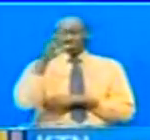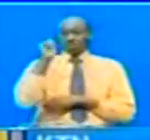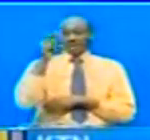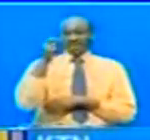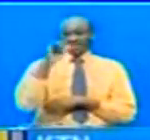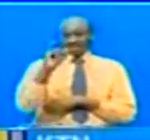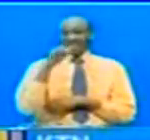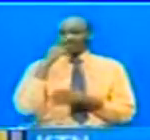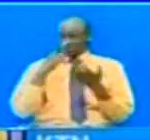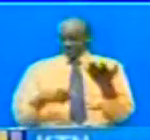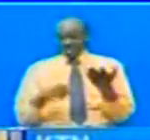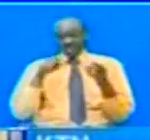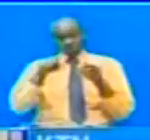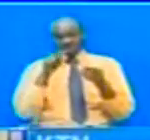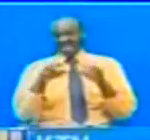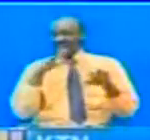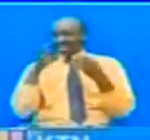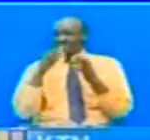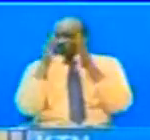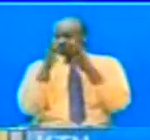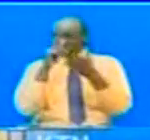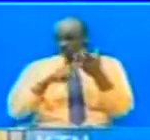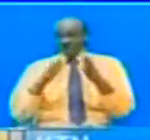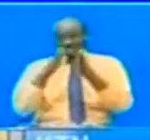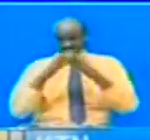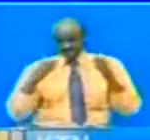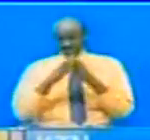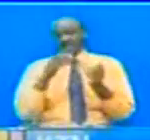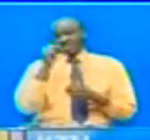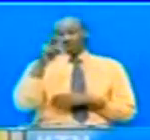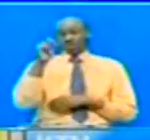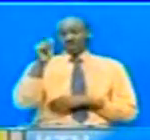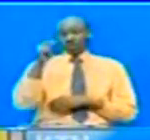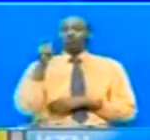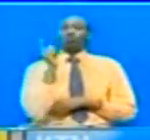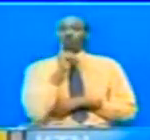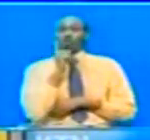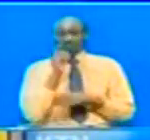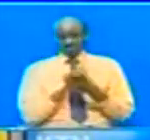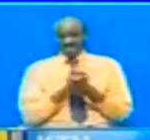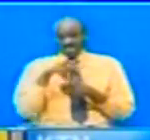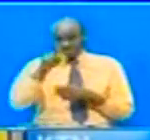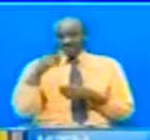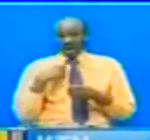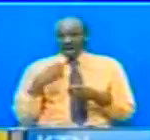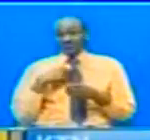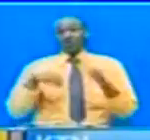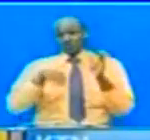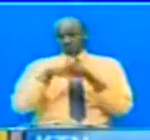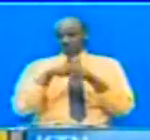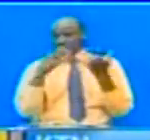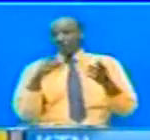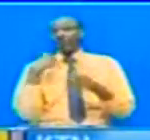But on today's football analysis, we focus on the Arsenal and Southampton match set for tomorrow. Teams that play a similar brand of football, but who